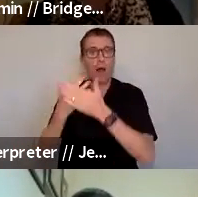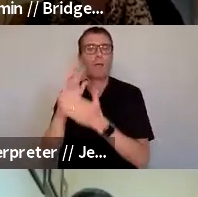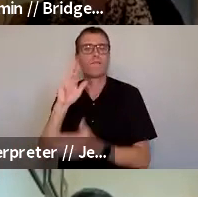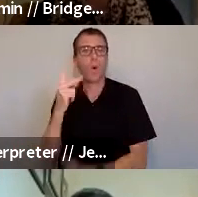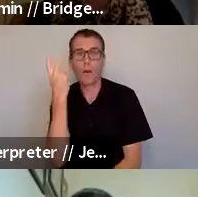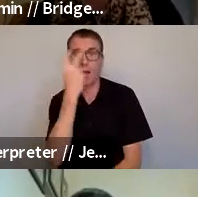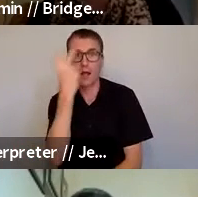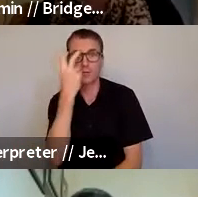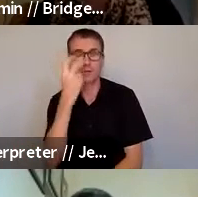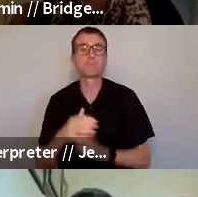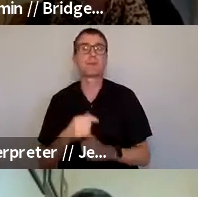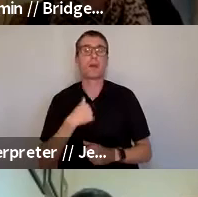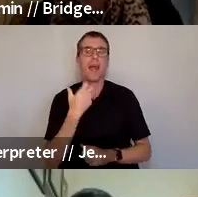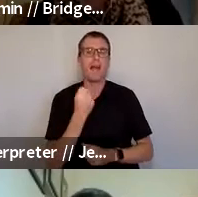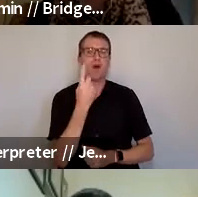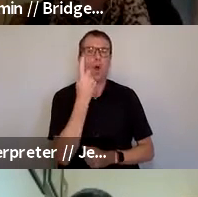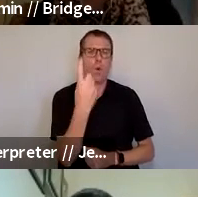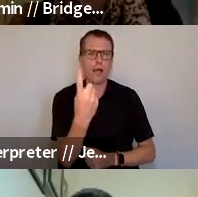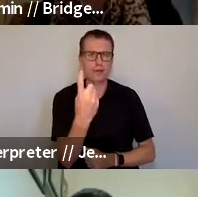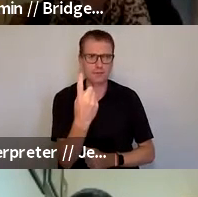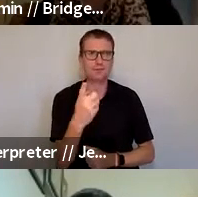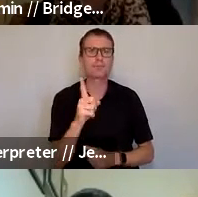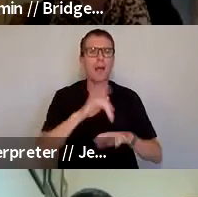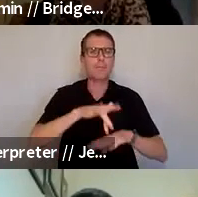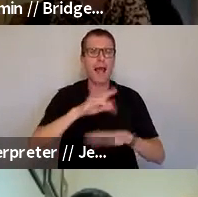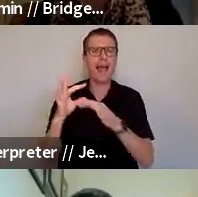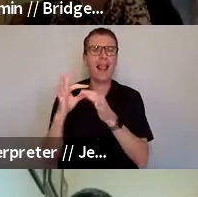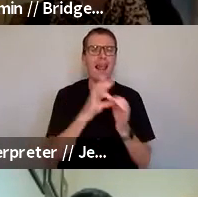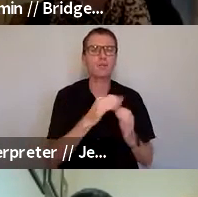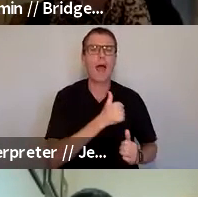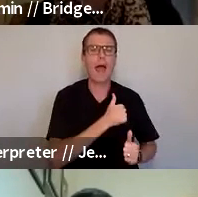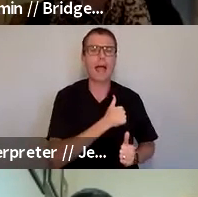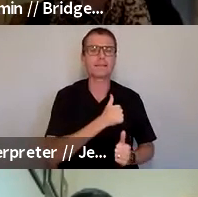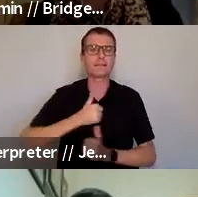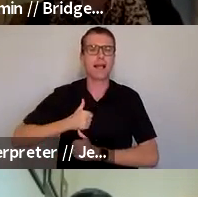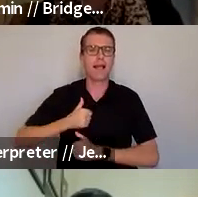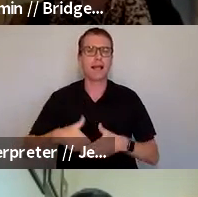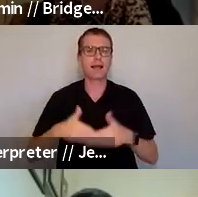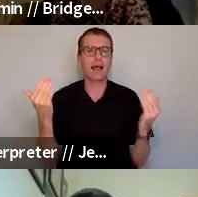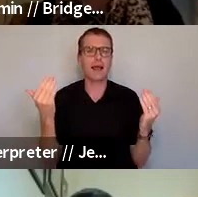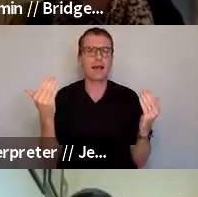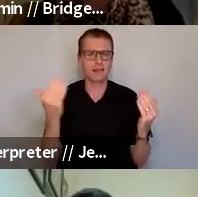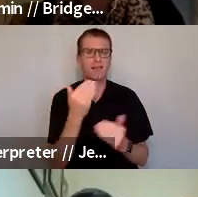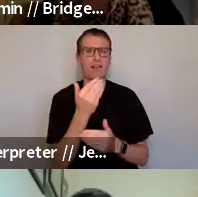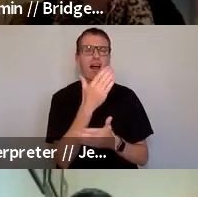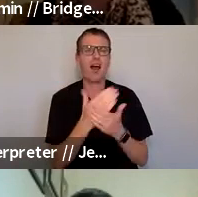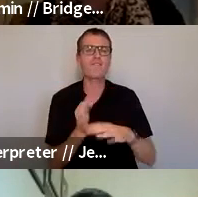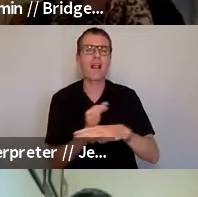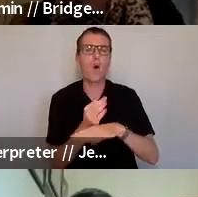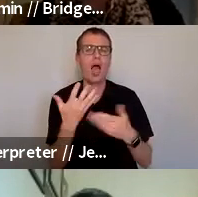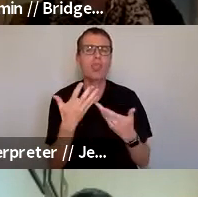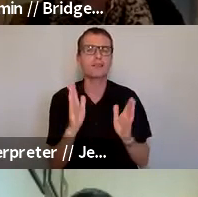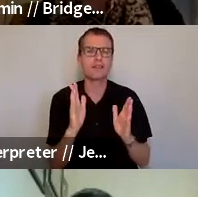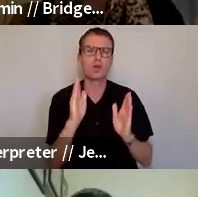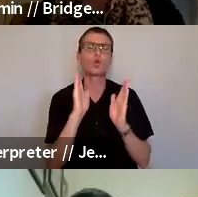each, the Anzac salute performances, so they can be done within the confines of the funding we've got available. But the thousands of dollars that are